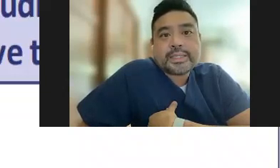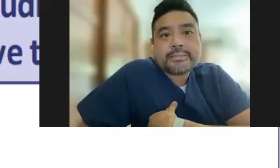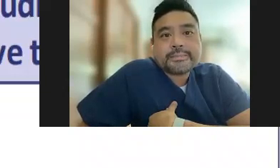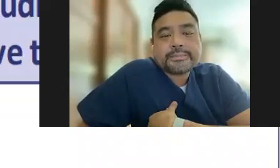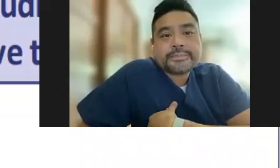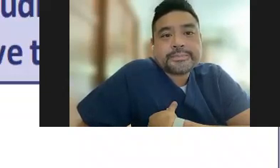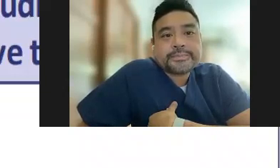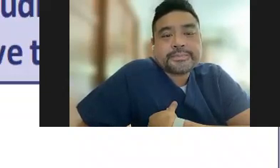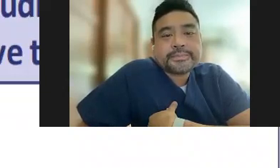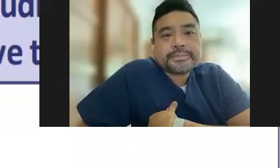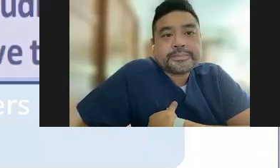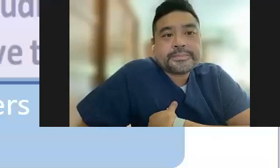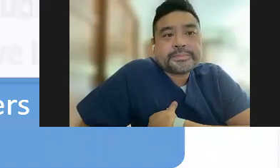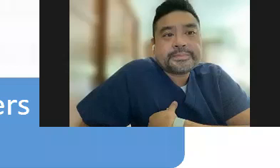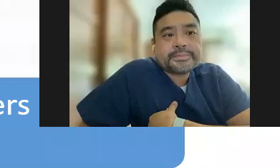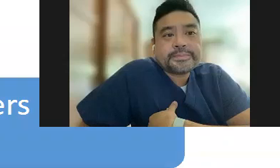Next slide.